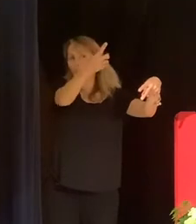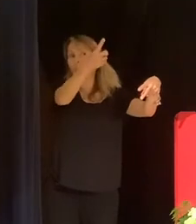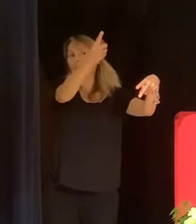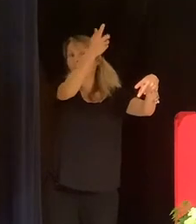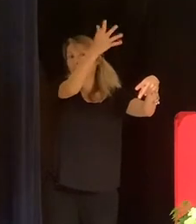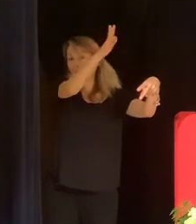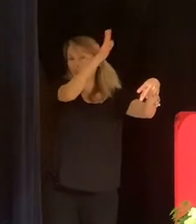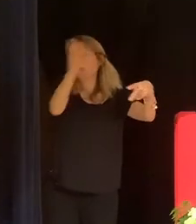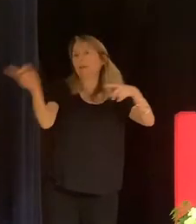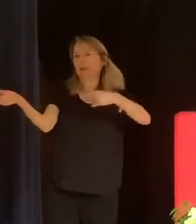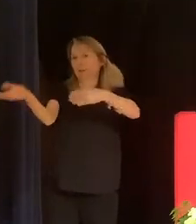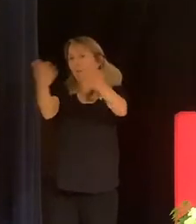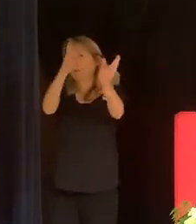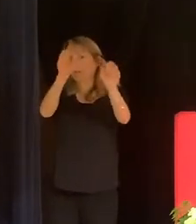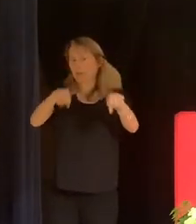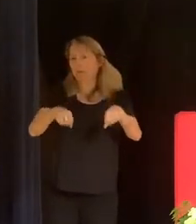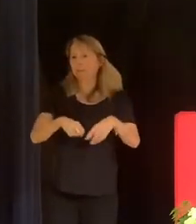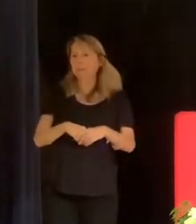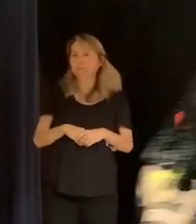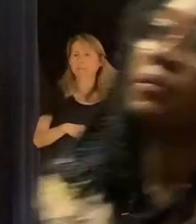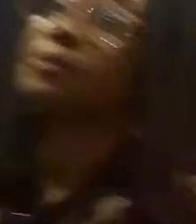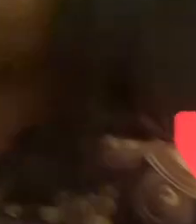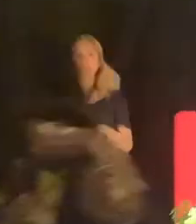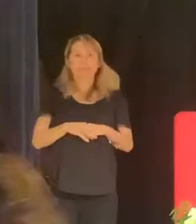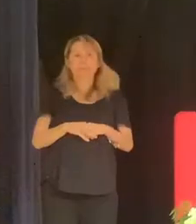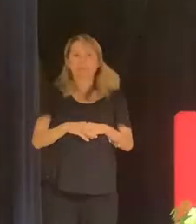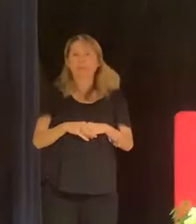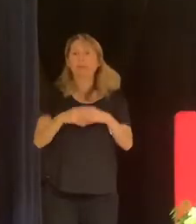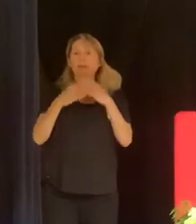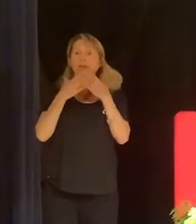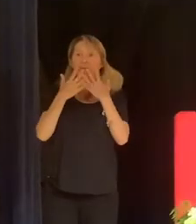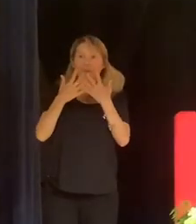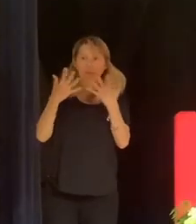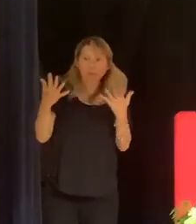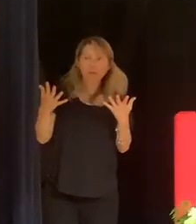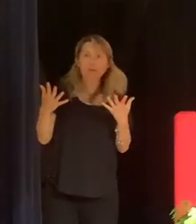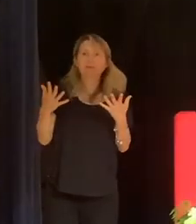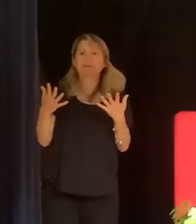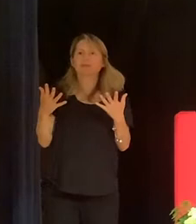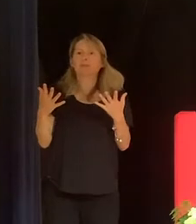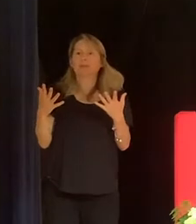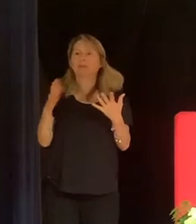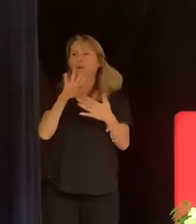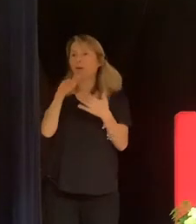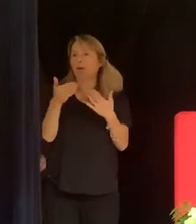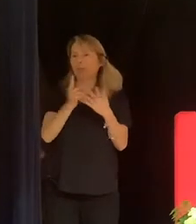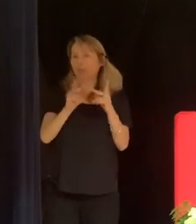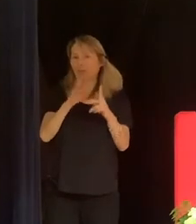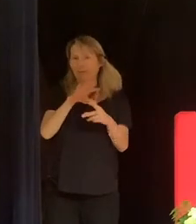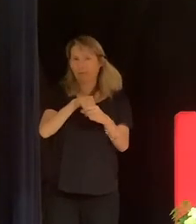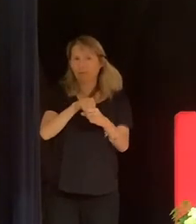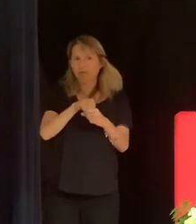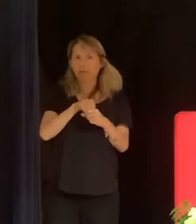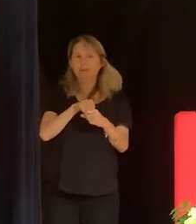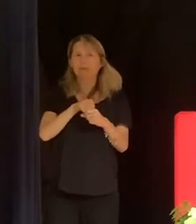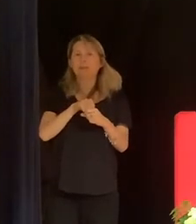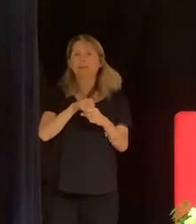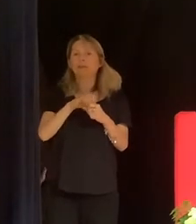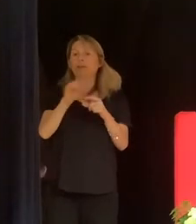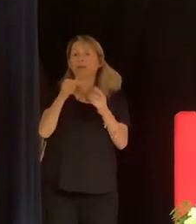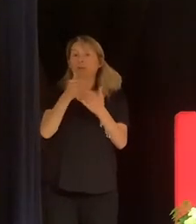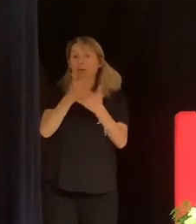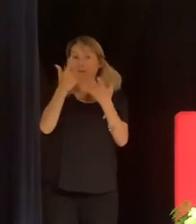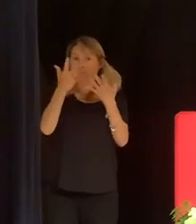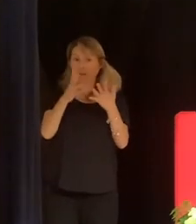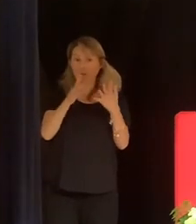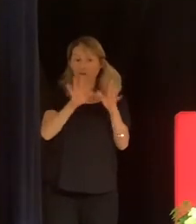the platform party leaves the auditorium. Thank you so much to everyone for participating. After all the graduates